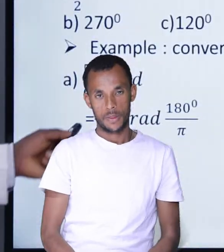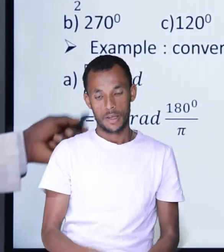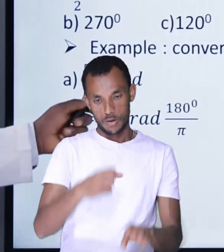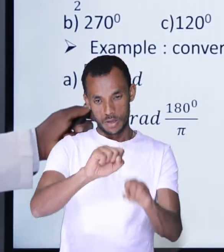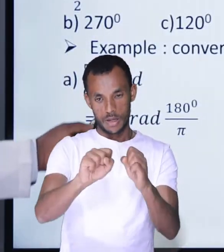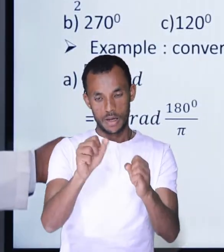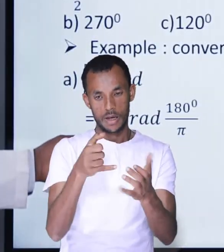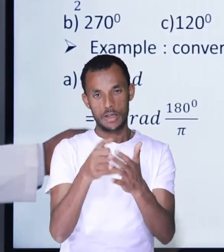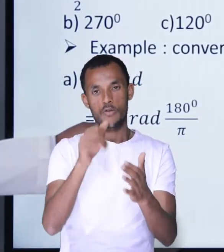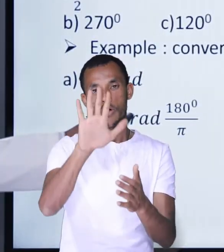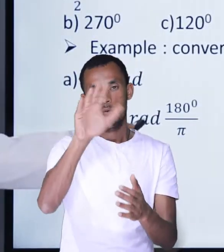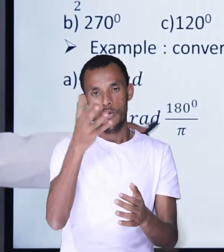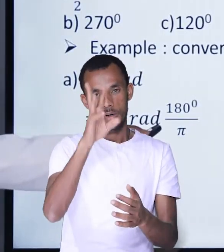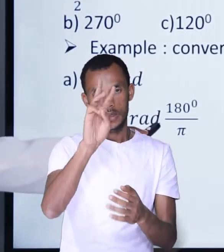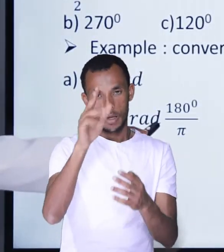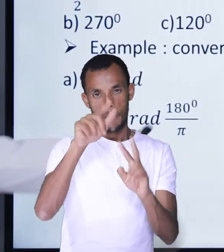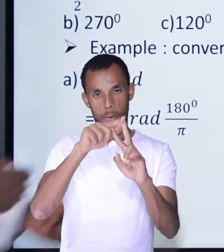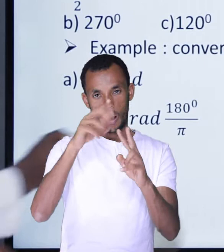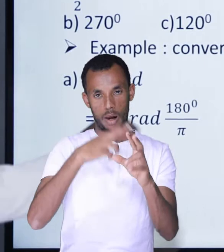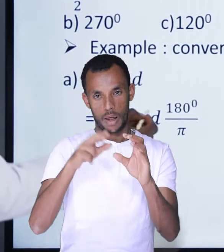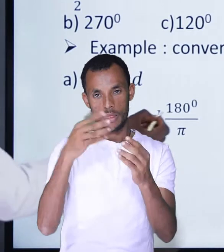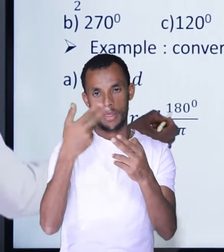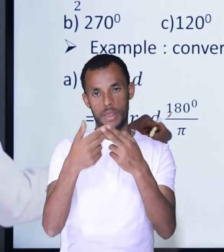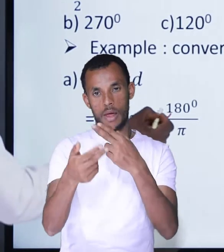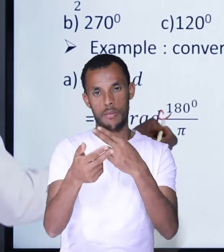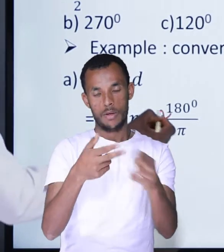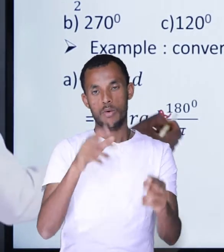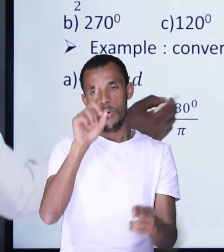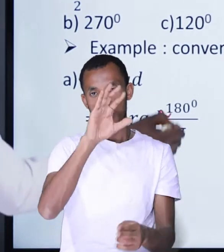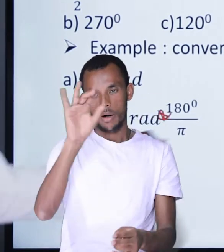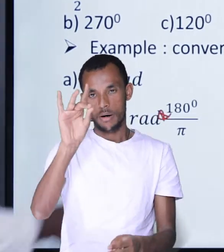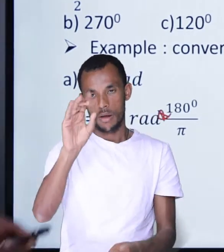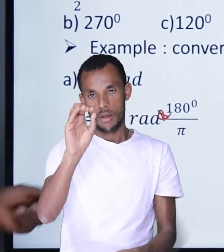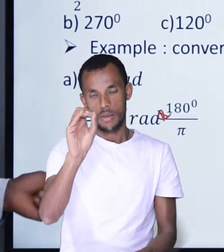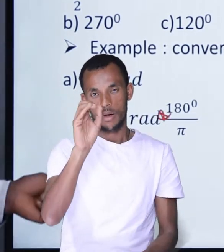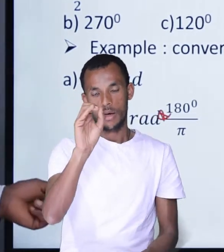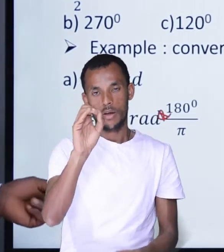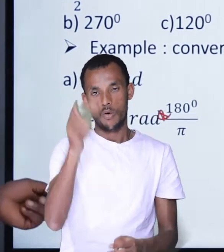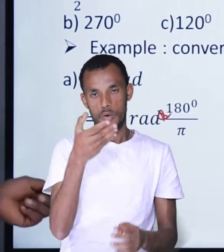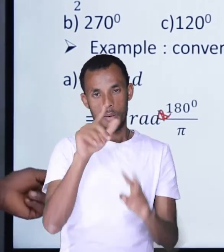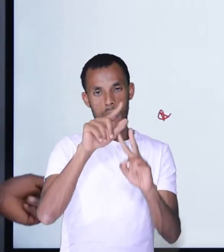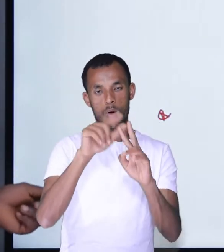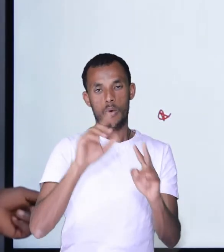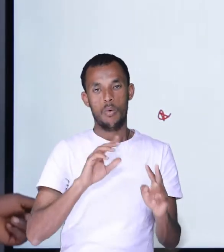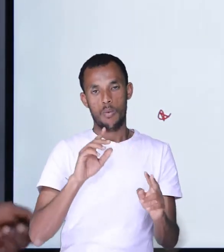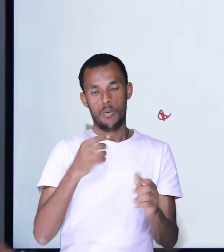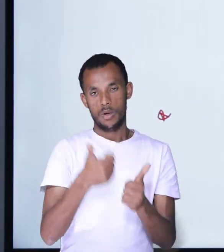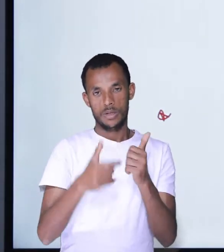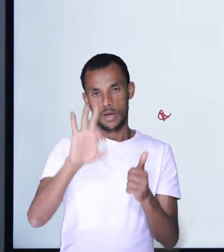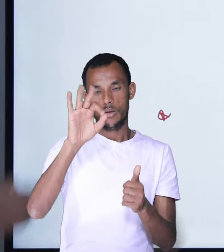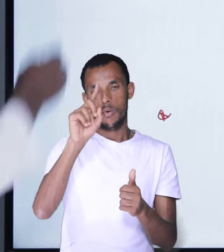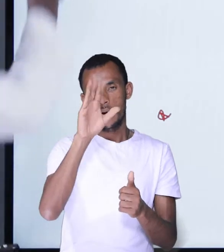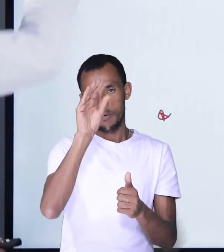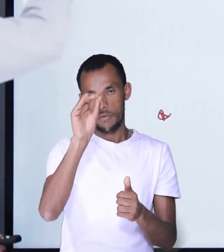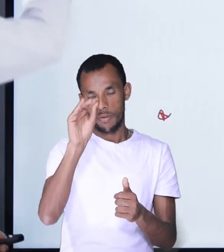So that it is 5 over 6 pi rad times 180 degree over pi, which gives